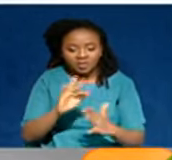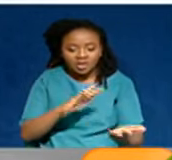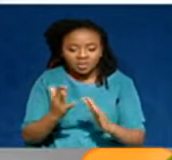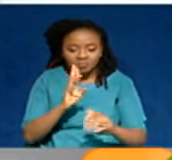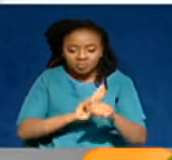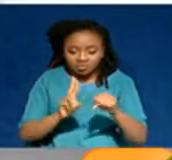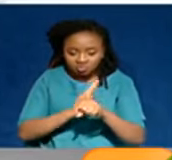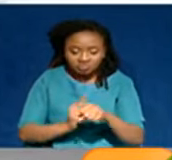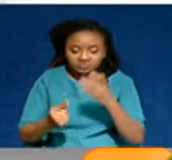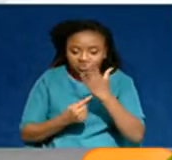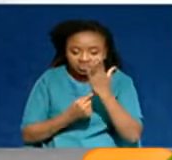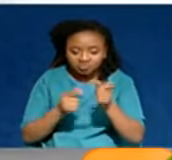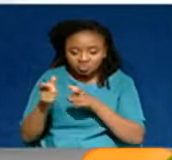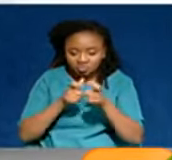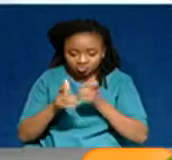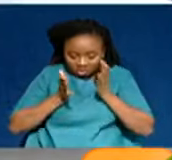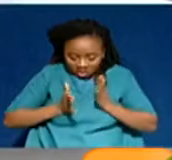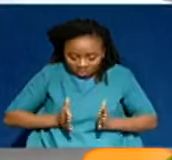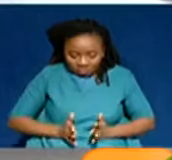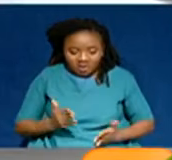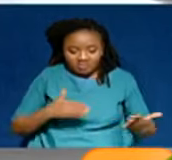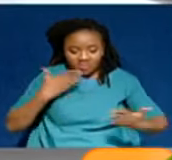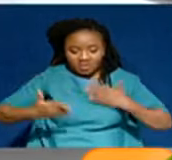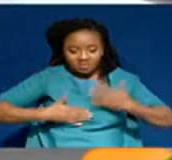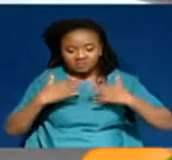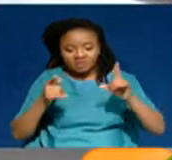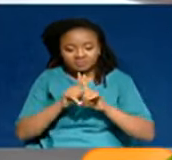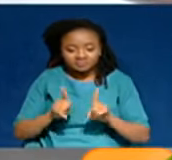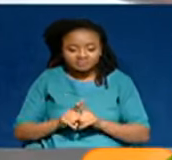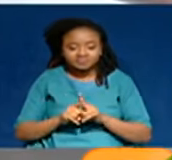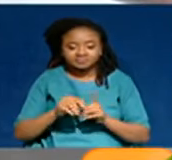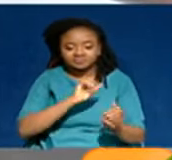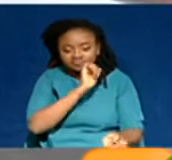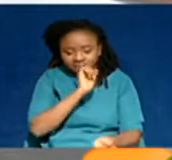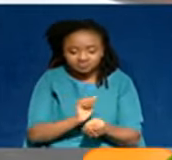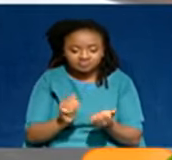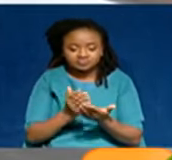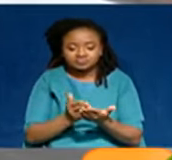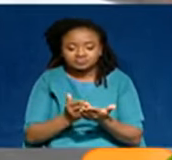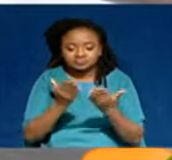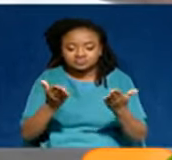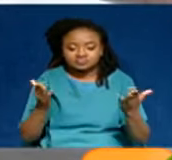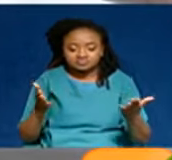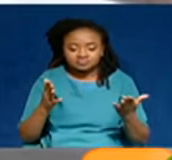human behavior, but at the same time, we are going to use the punishment emitted on these errant